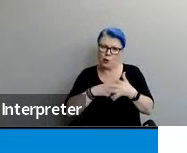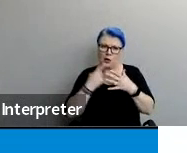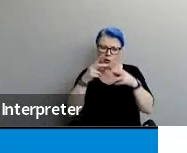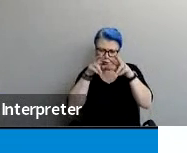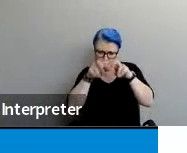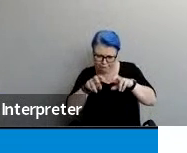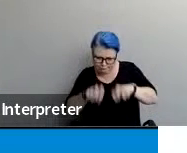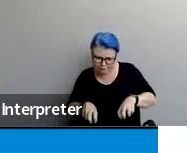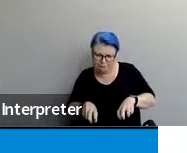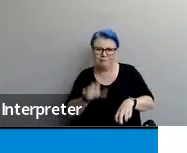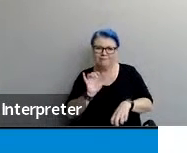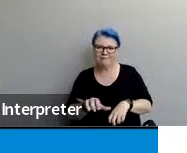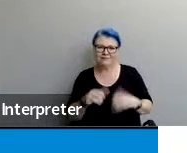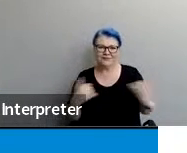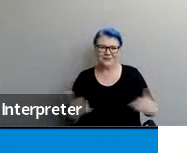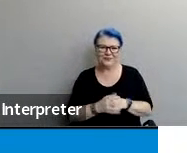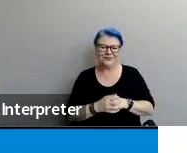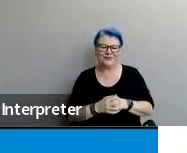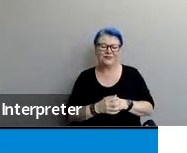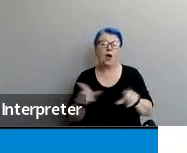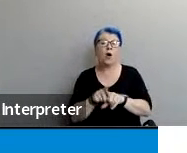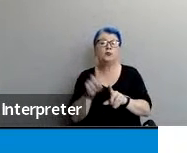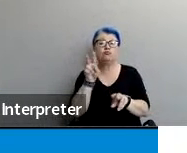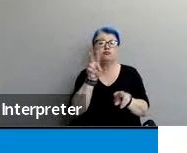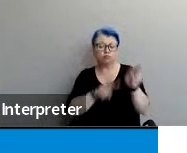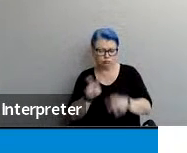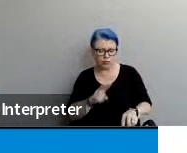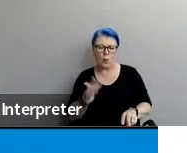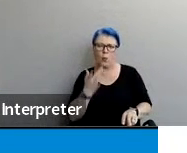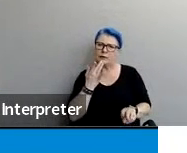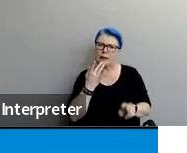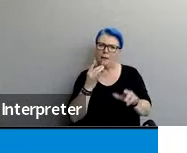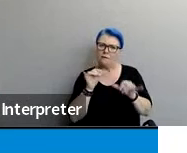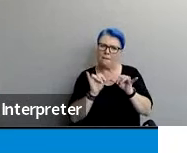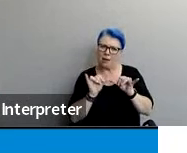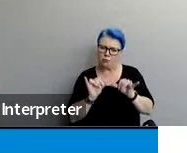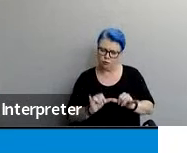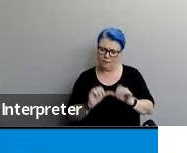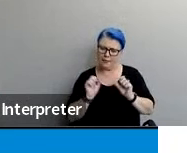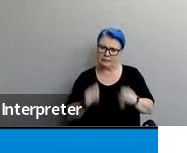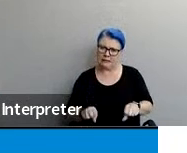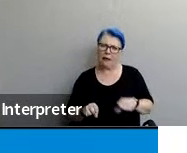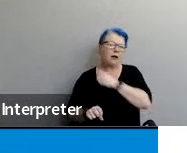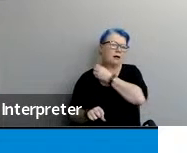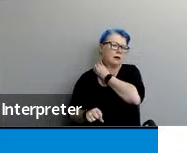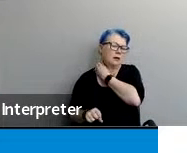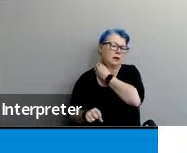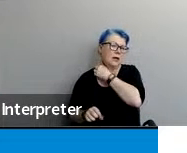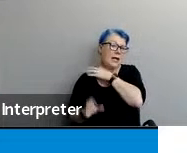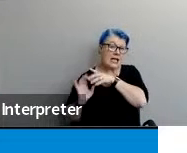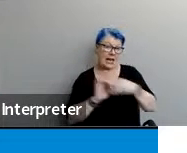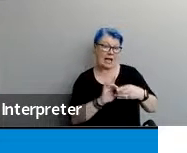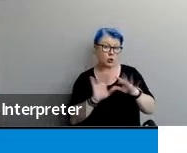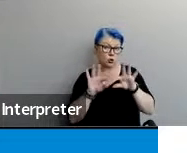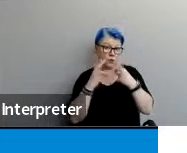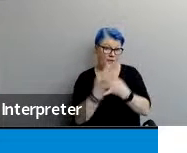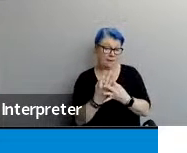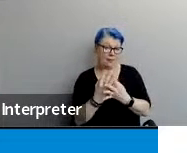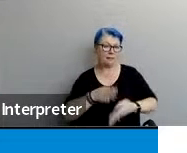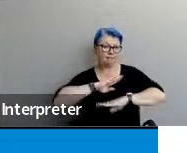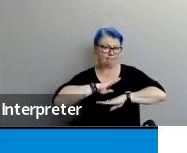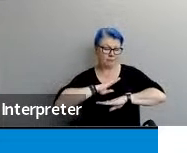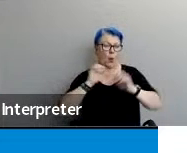now. Also looking at what kind of measurements we can do around family satisfaction